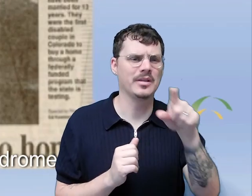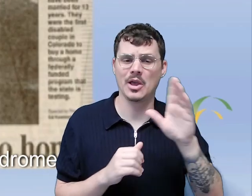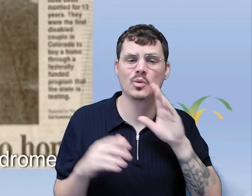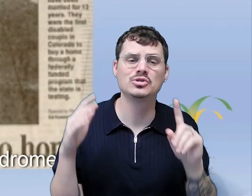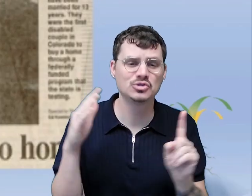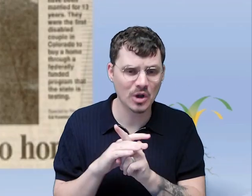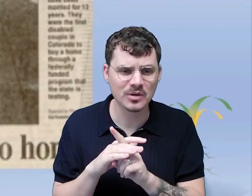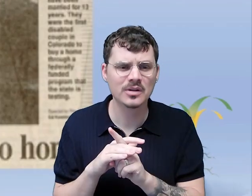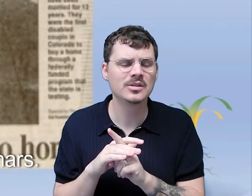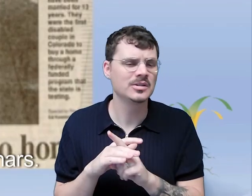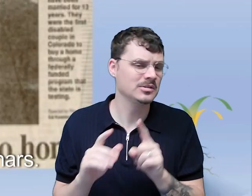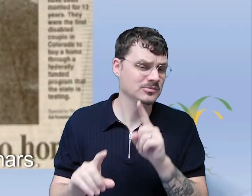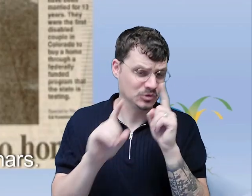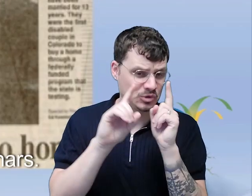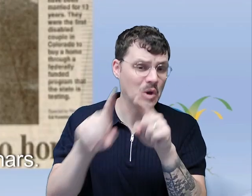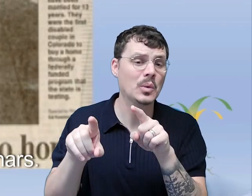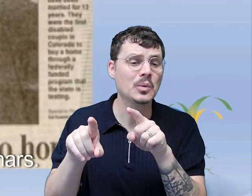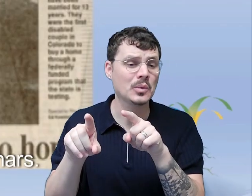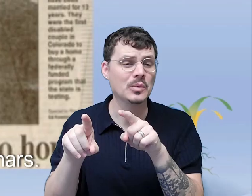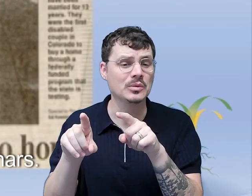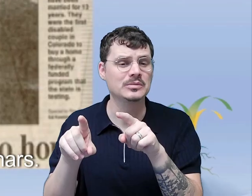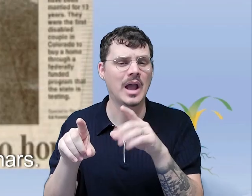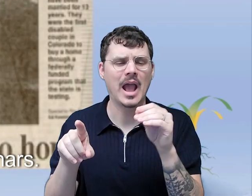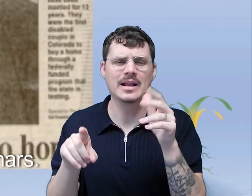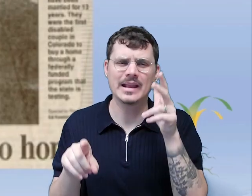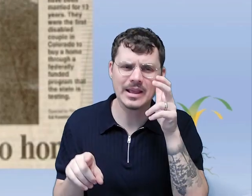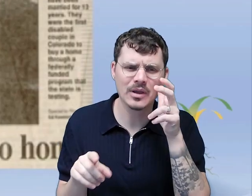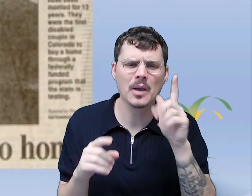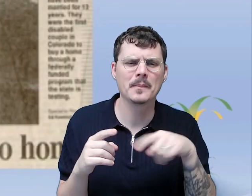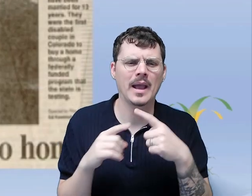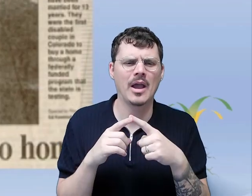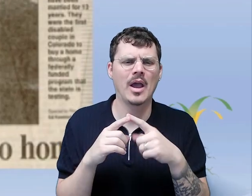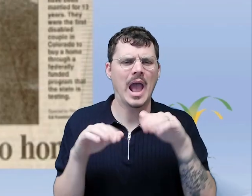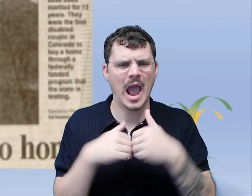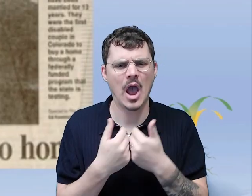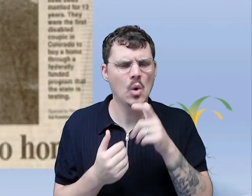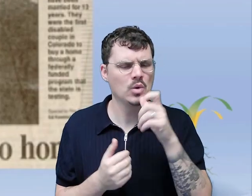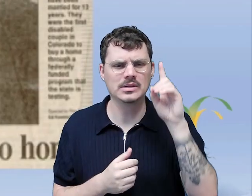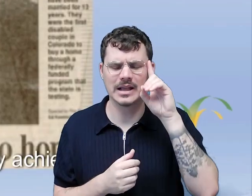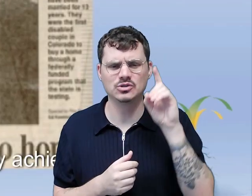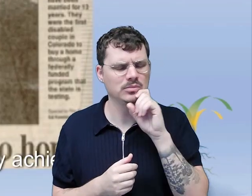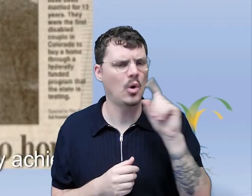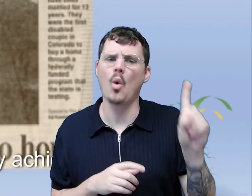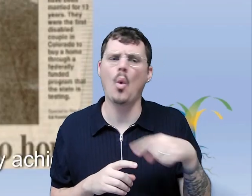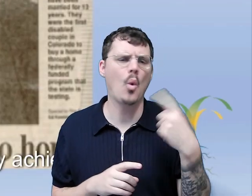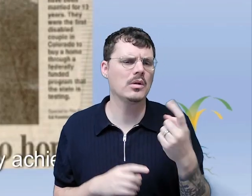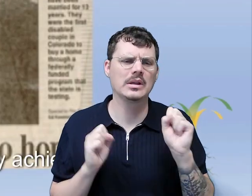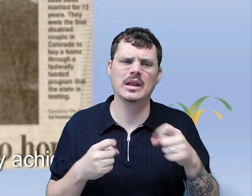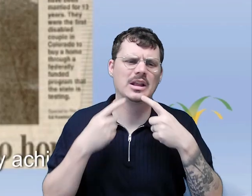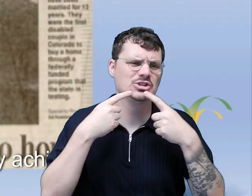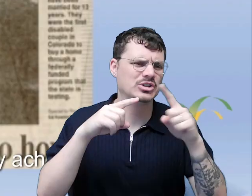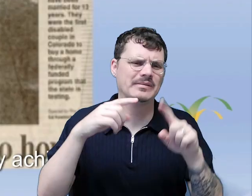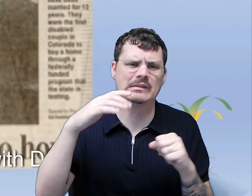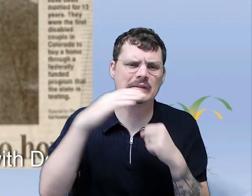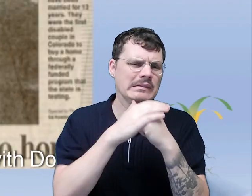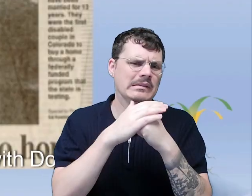Down syndrome. They loved going to those seminars and hearing about how people with Down syndrome can